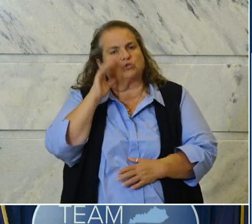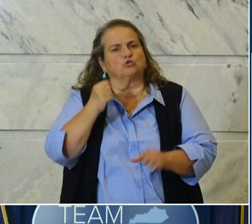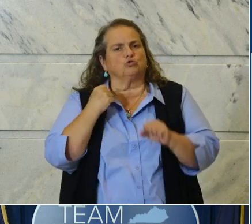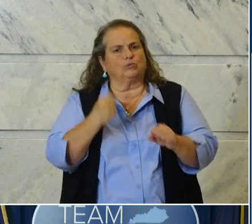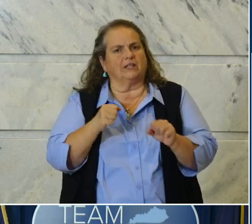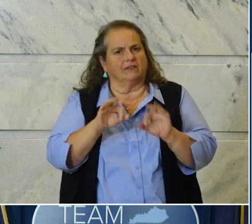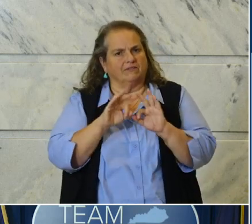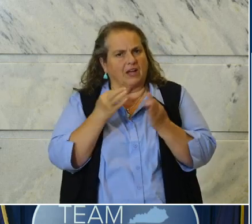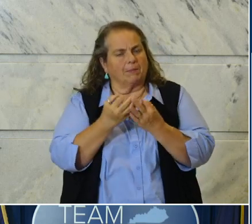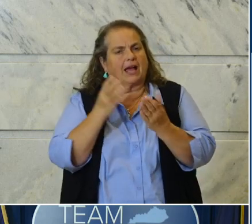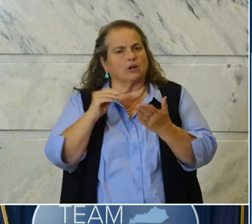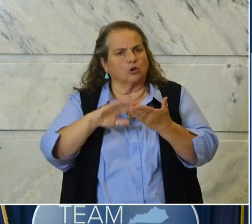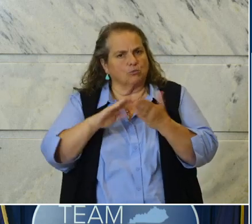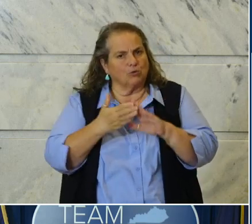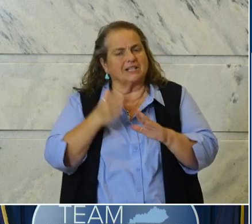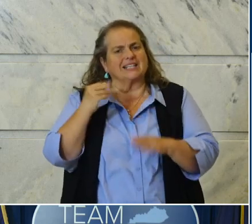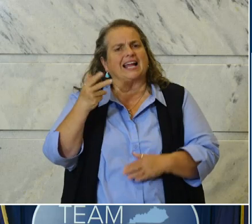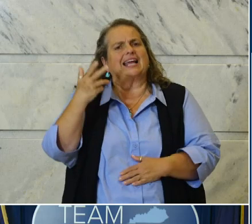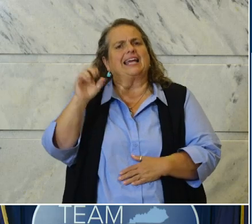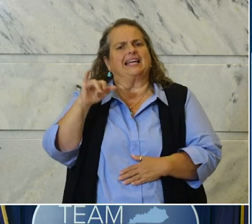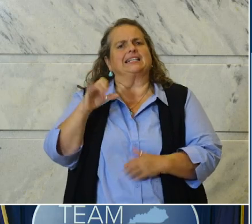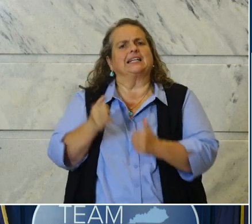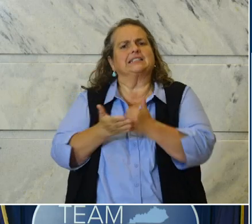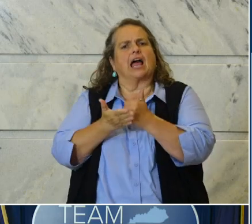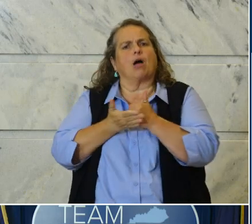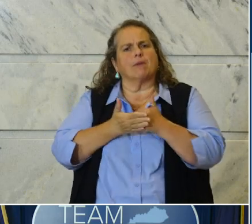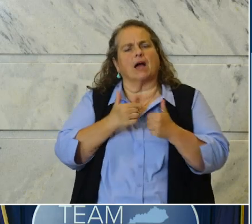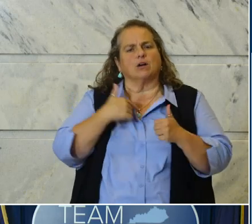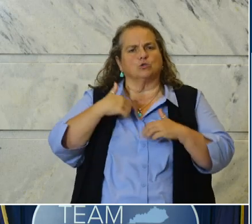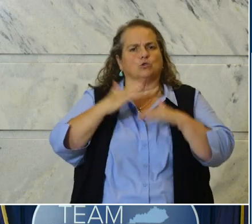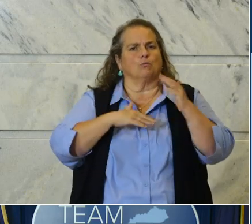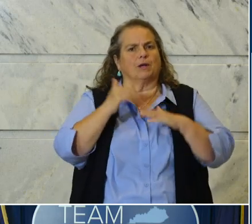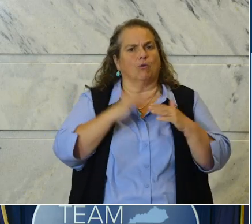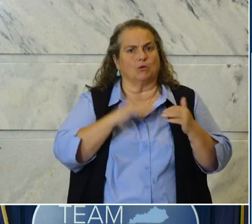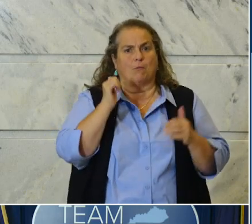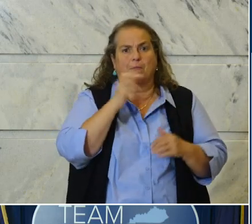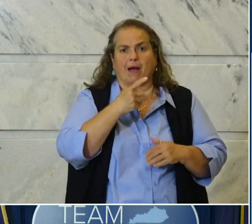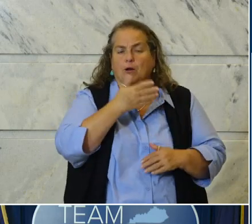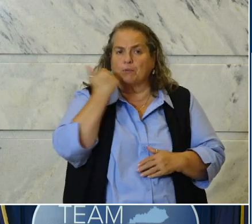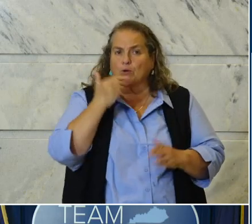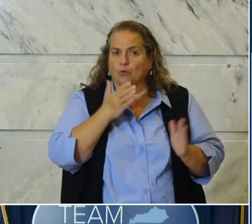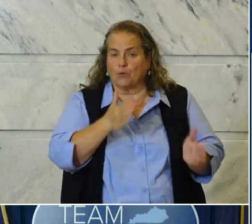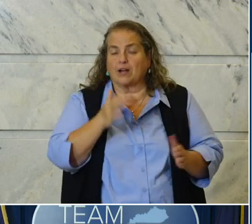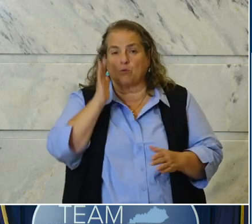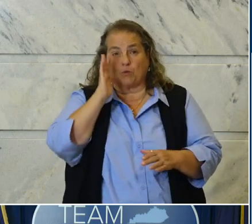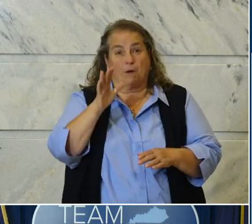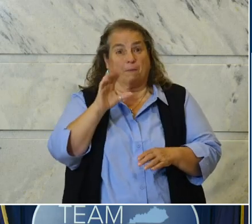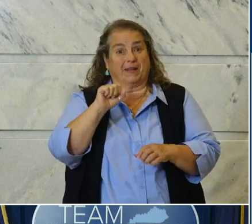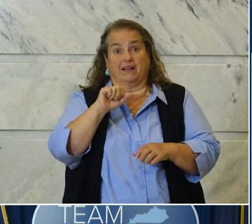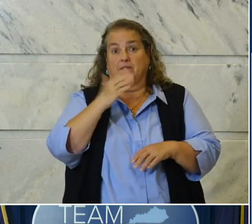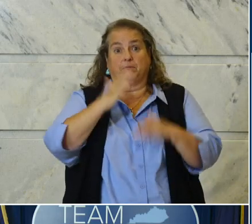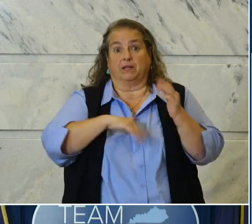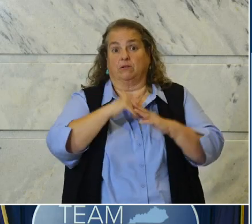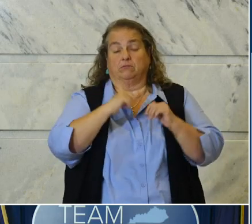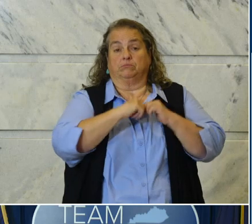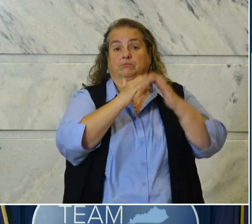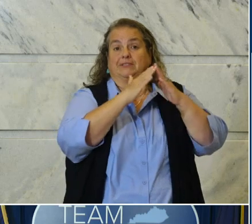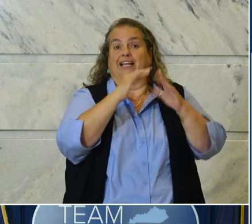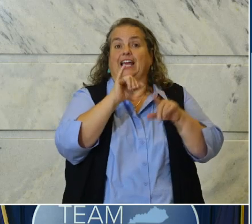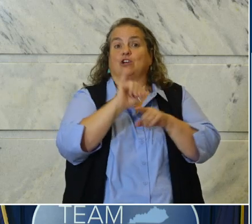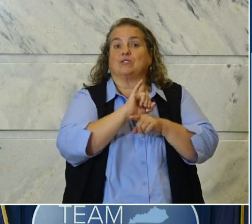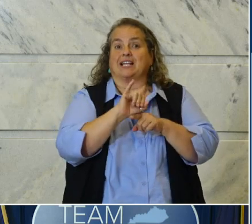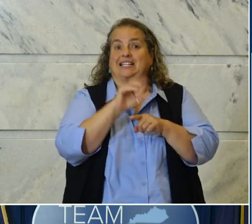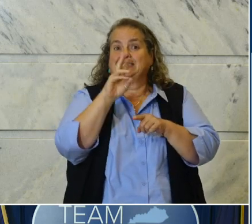he is helping for us to build back in an even better way. It'll be located right off Interstate 65